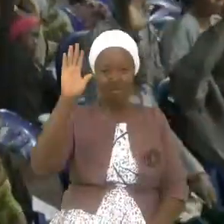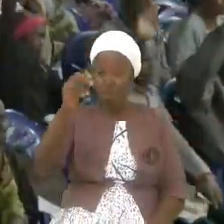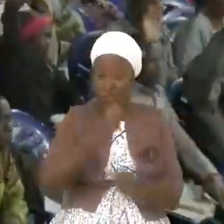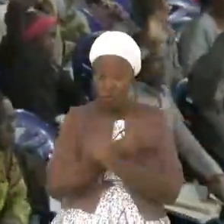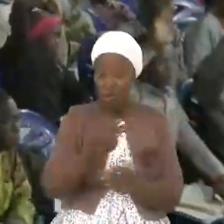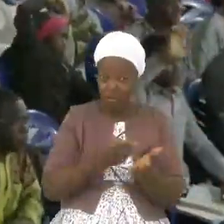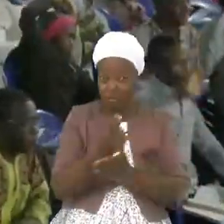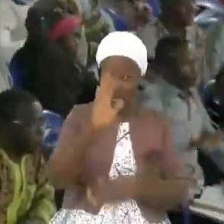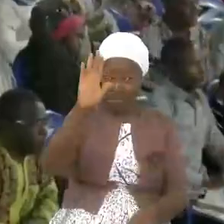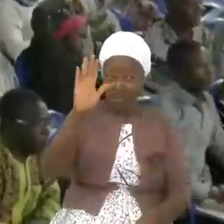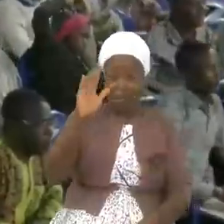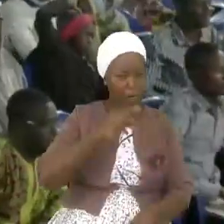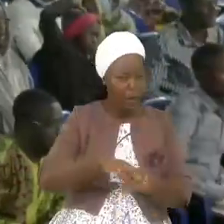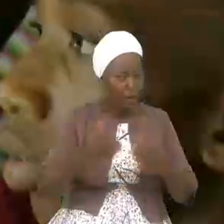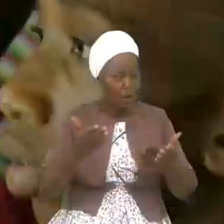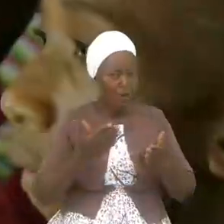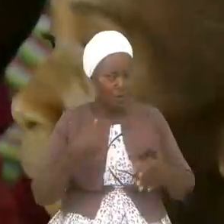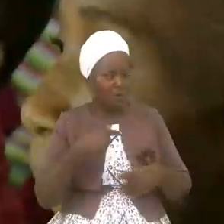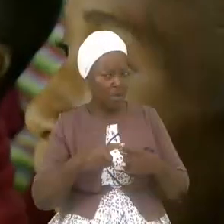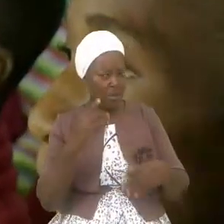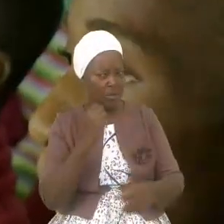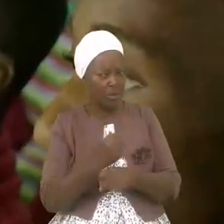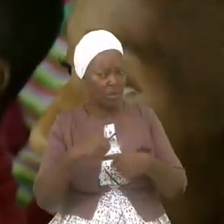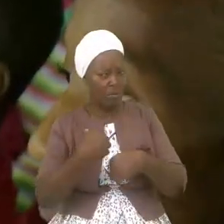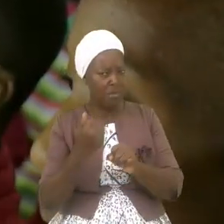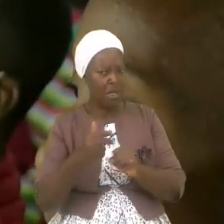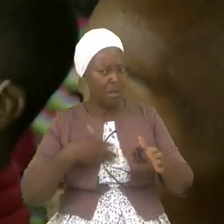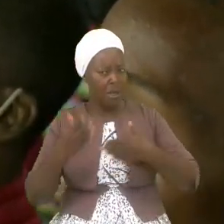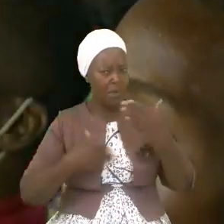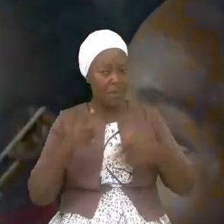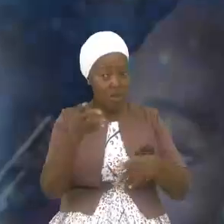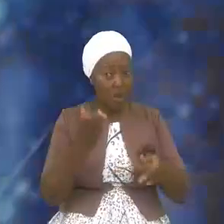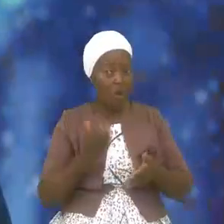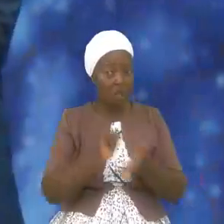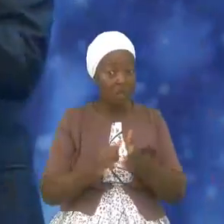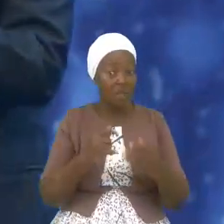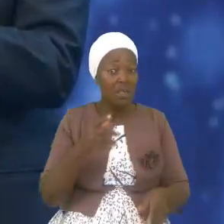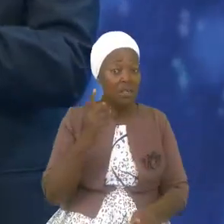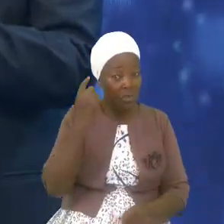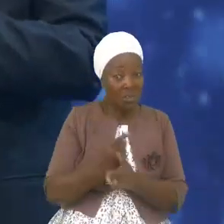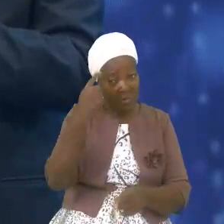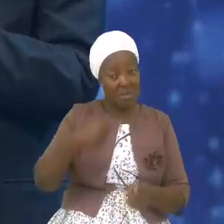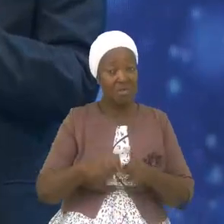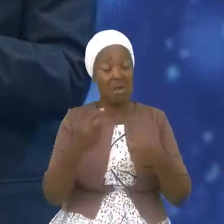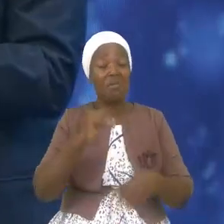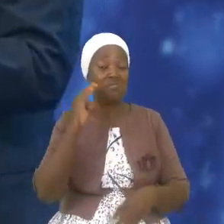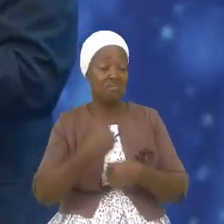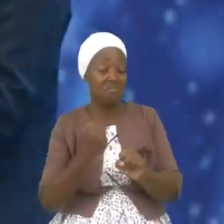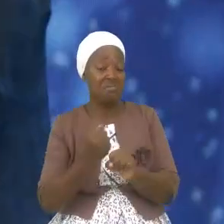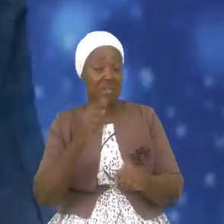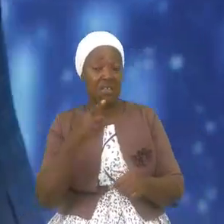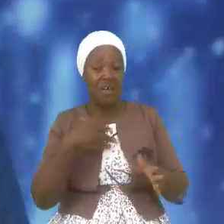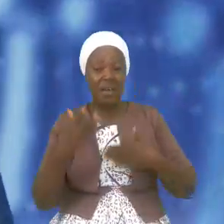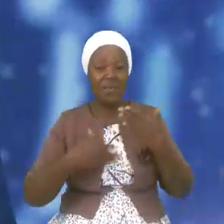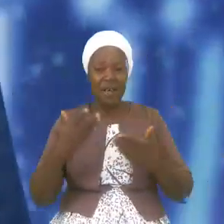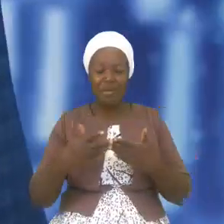said, you want entertainment? No. If we're going to get saved, we need interpretation. If we're